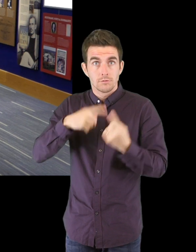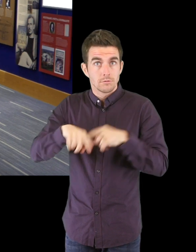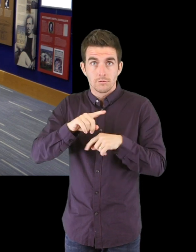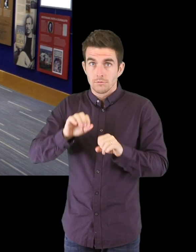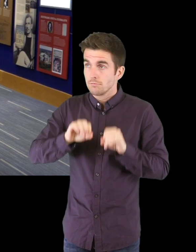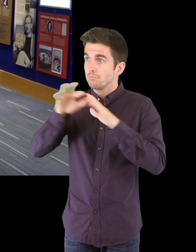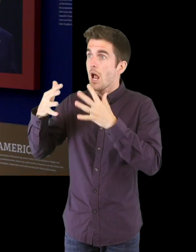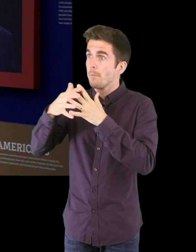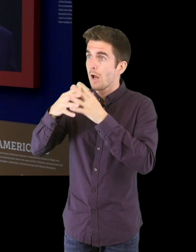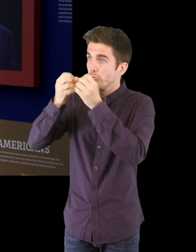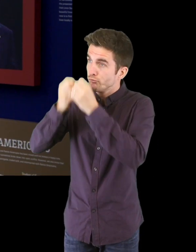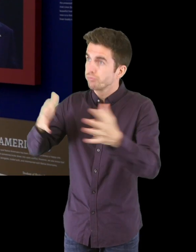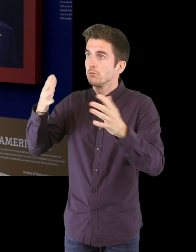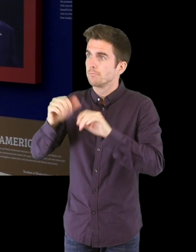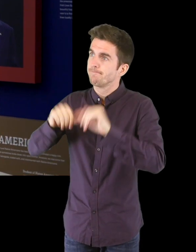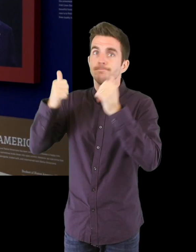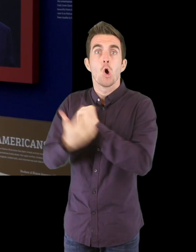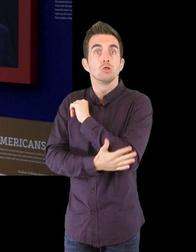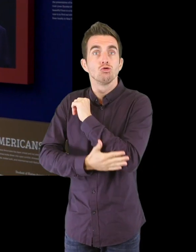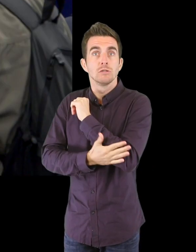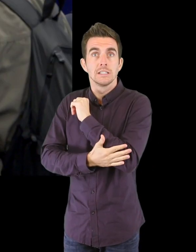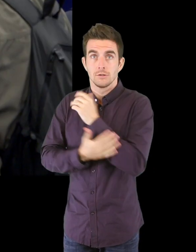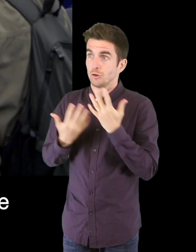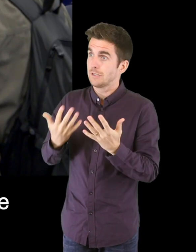played in making America the nation she is today.